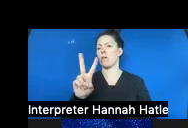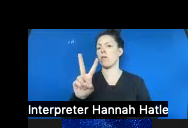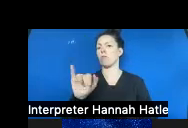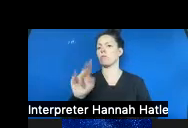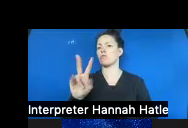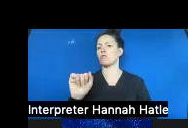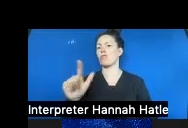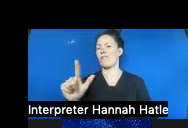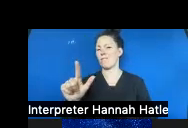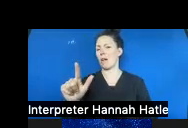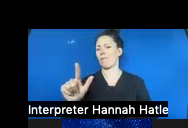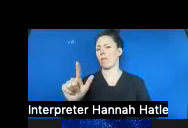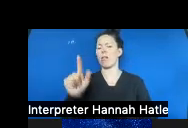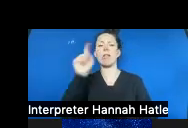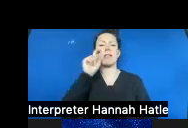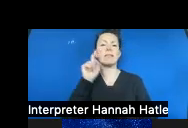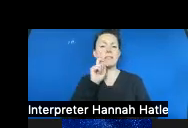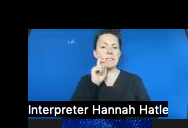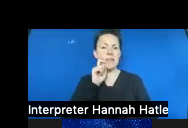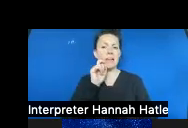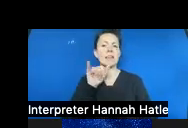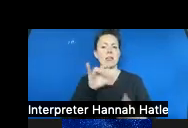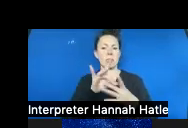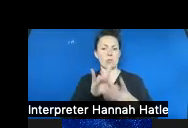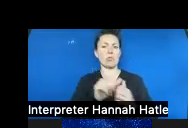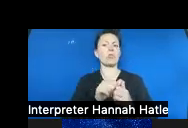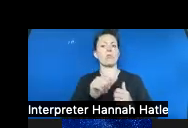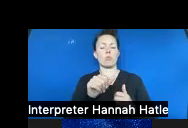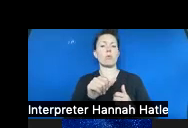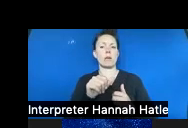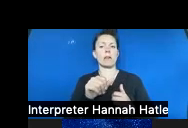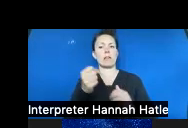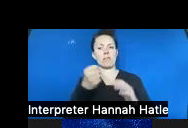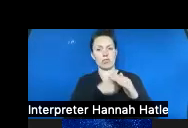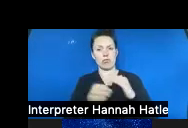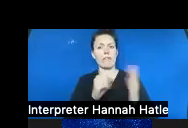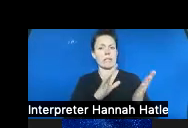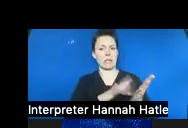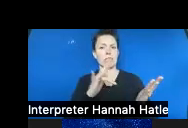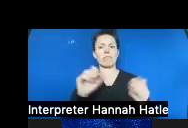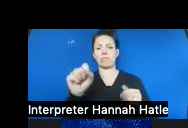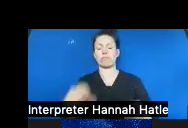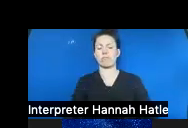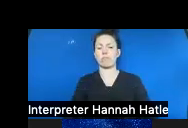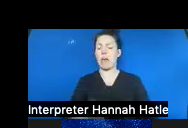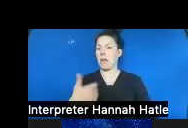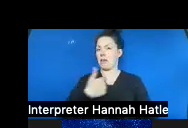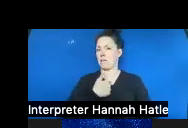another definition to trafficking and exploitation. Yeah. I haven't heard it